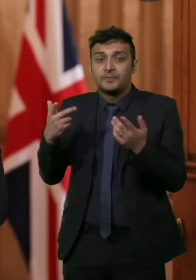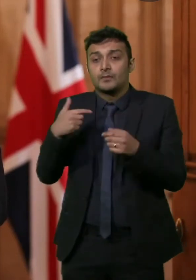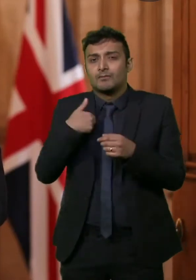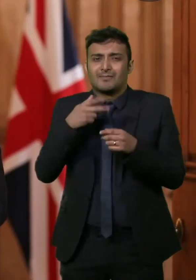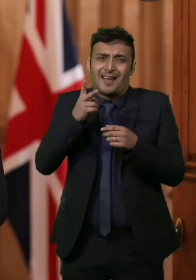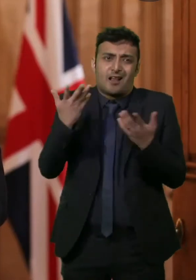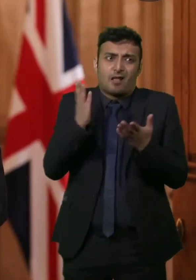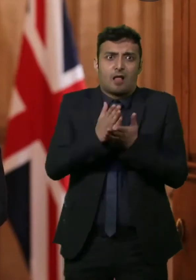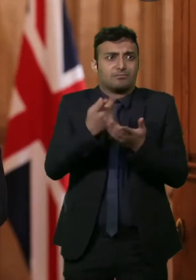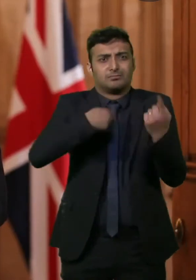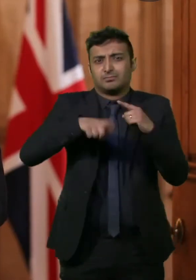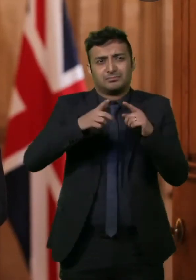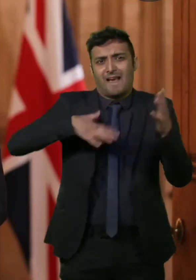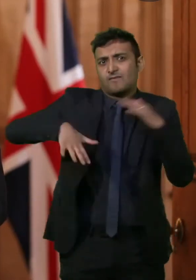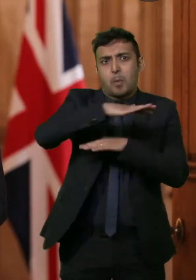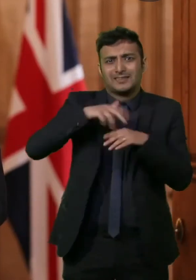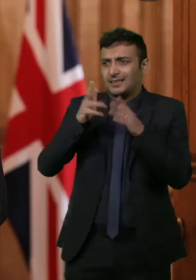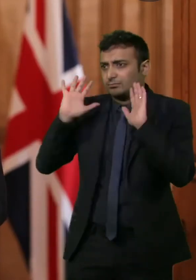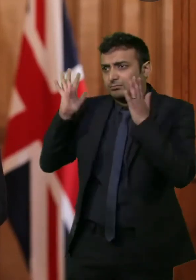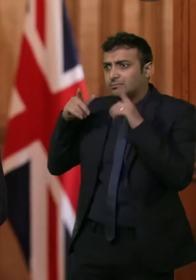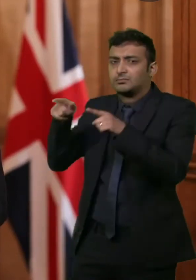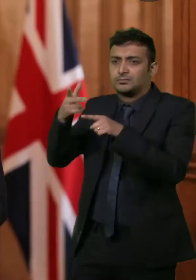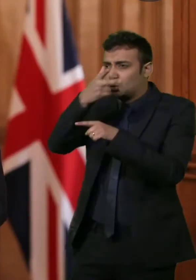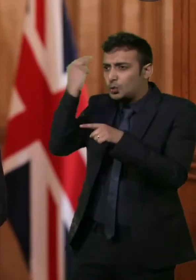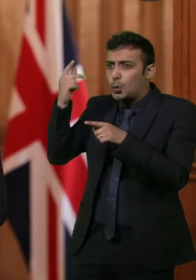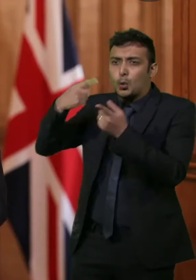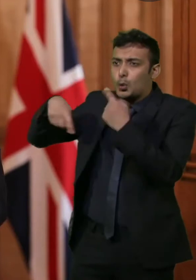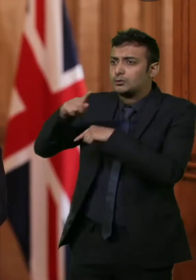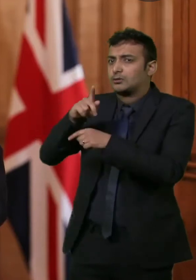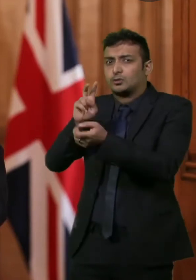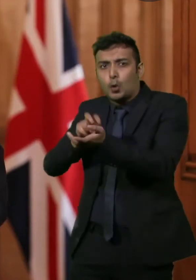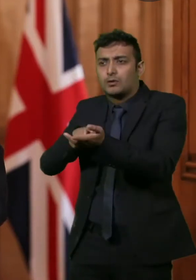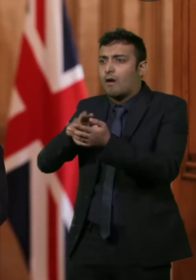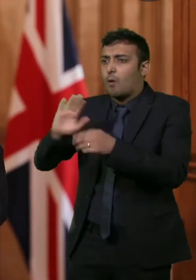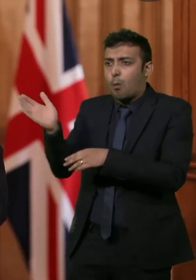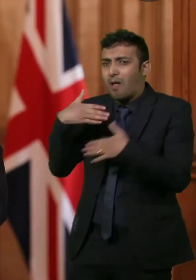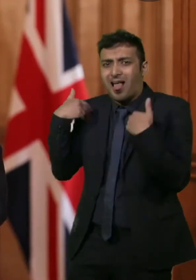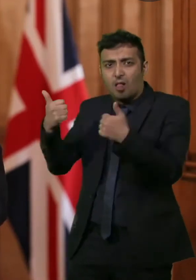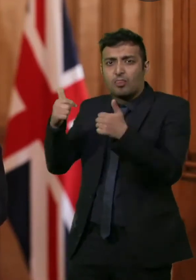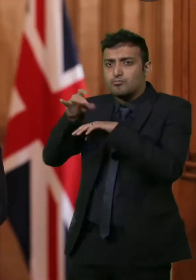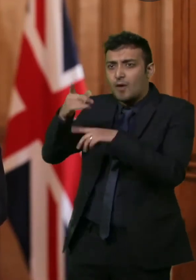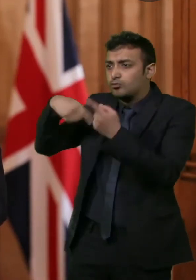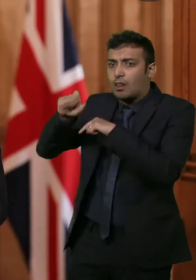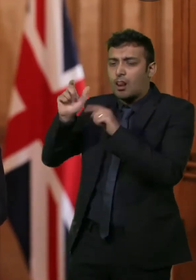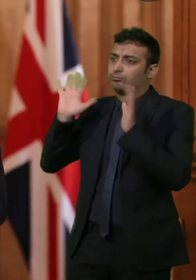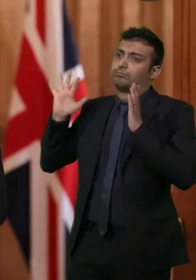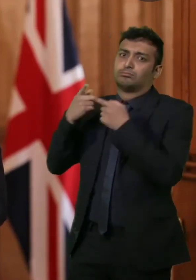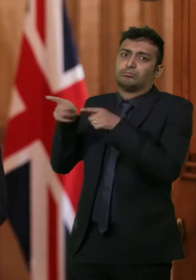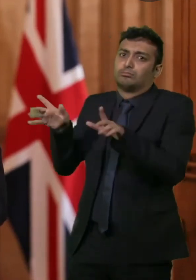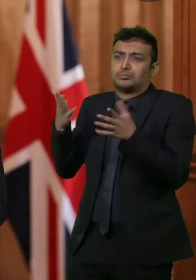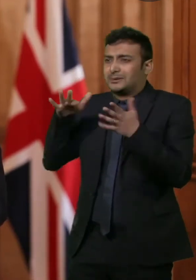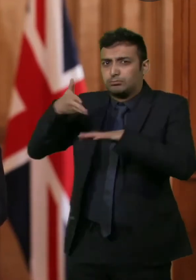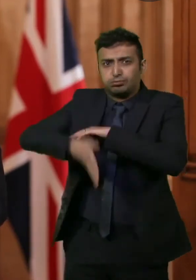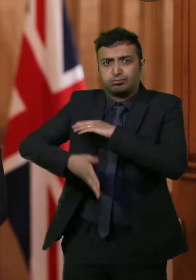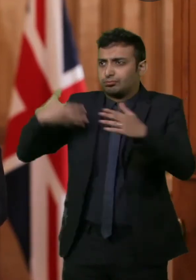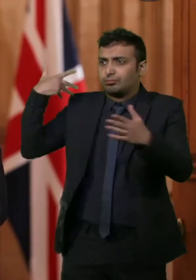towards the nursing profession and all health and social care workers. One of the most important things that nurses tell me they